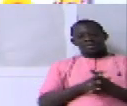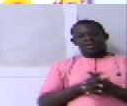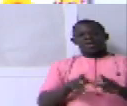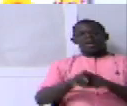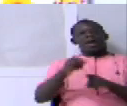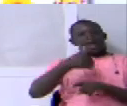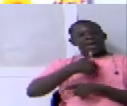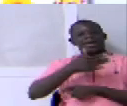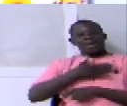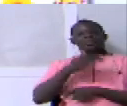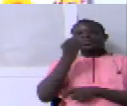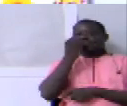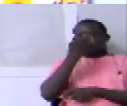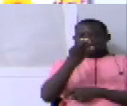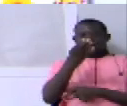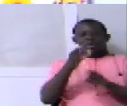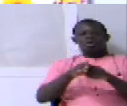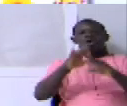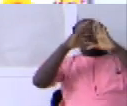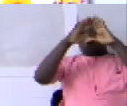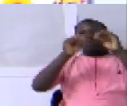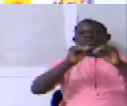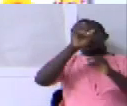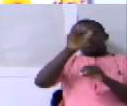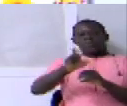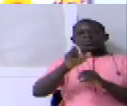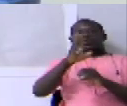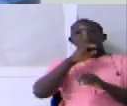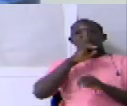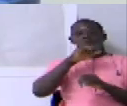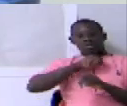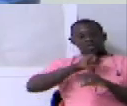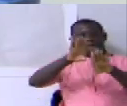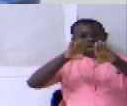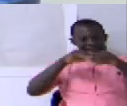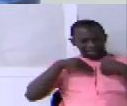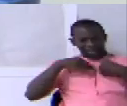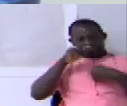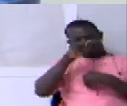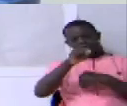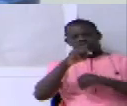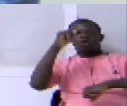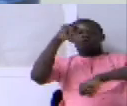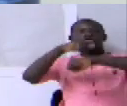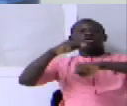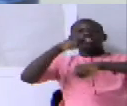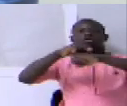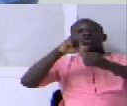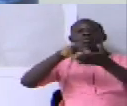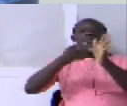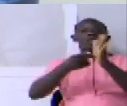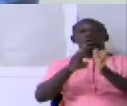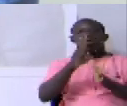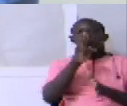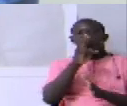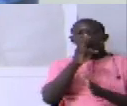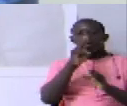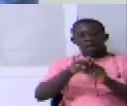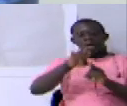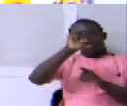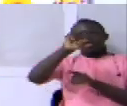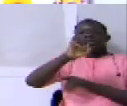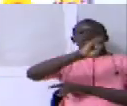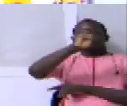am saying that the officer that condoned that torture was Ijame, correct? Memem foka walem. Yes, sir. Officer me